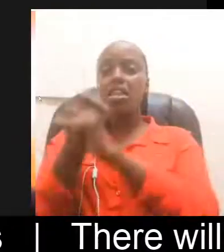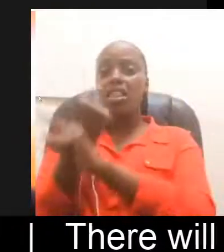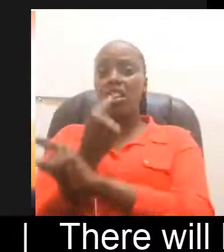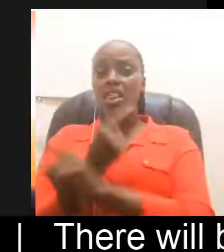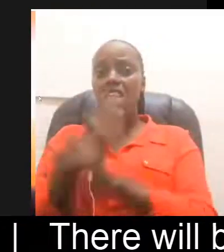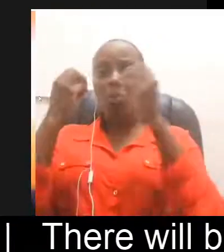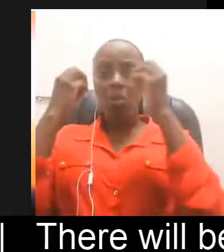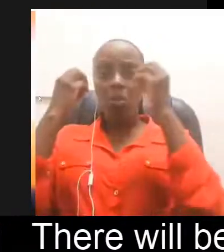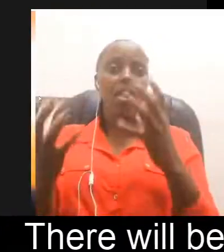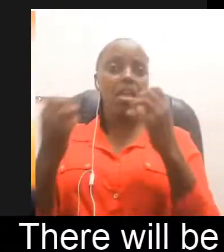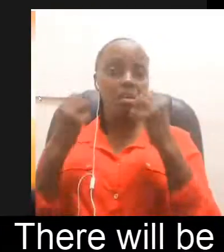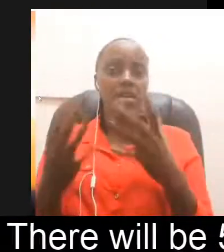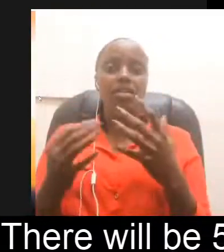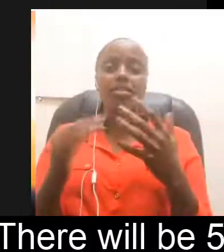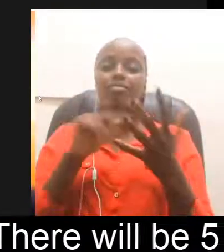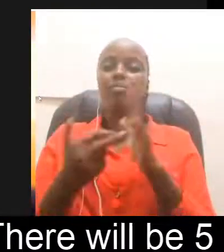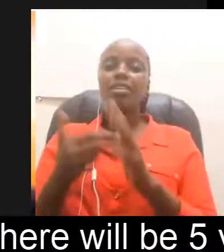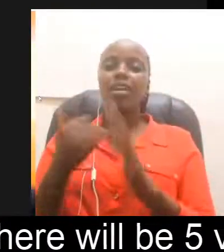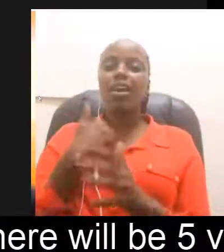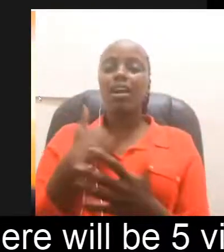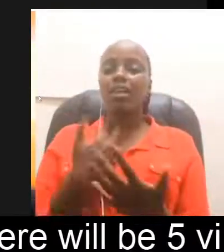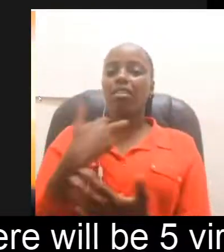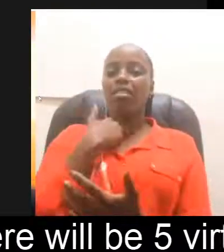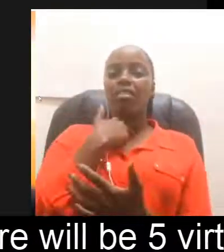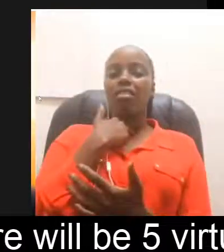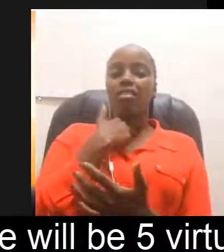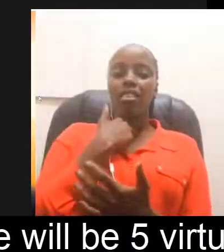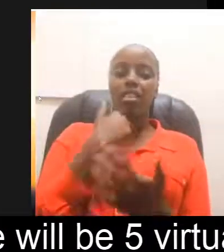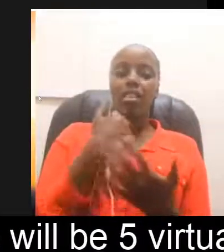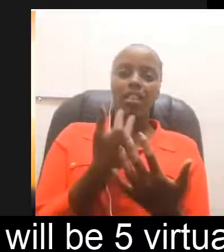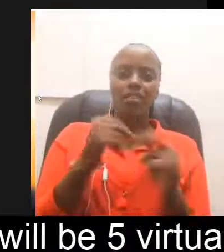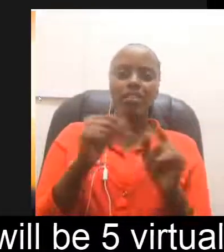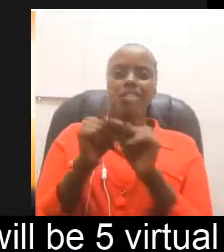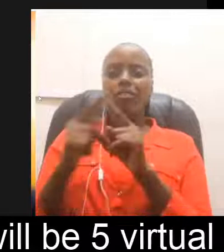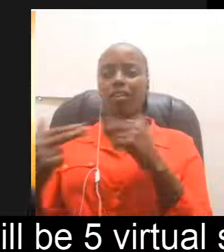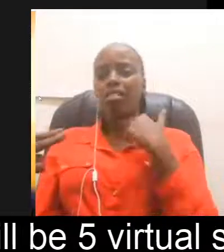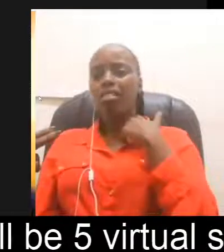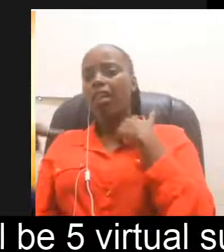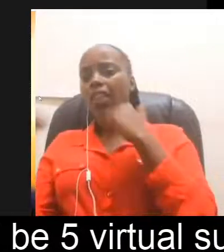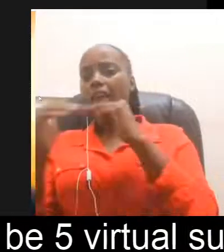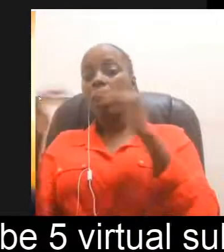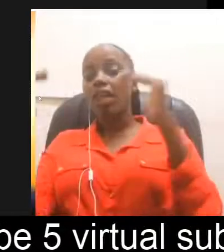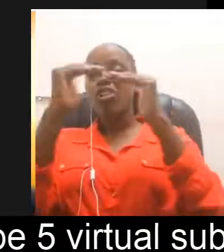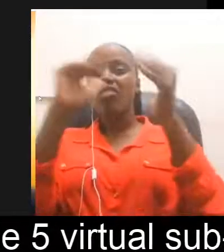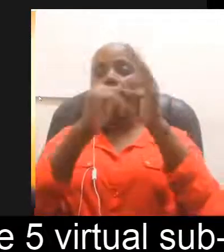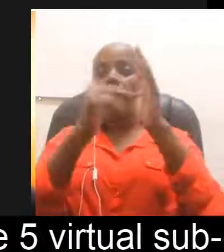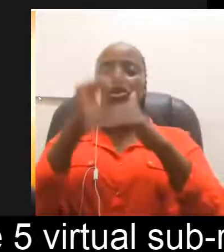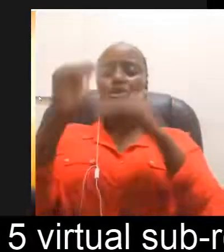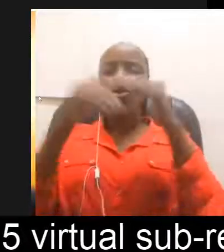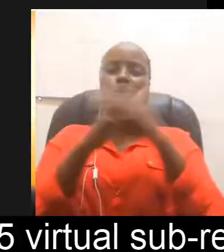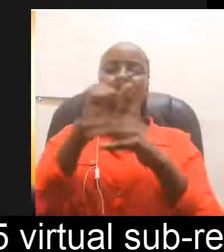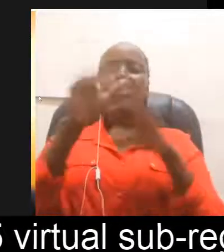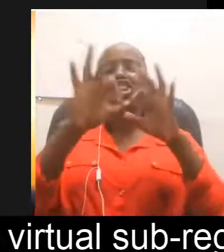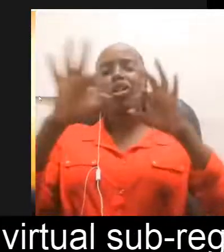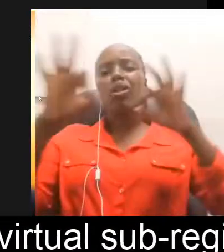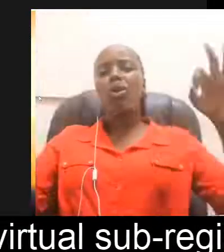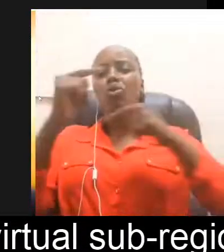level. Then it is held back at this level. Then it's held back at that level. That whole bureaucracy has been a big hindrance